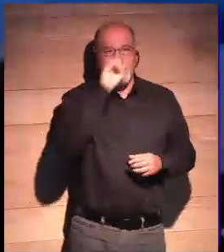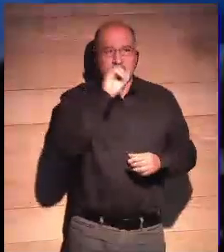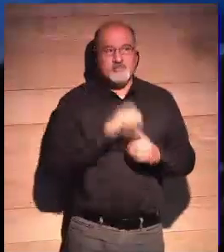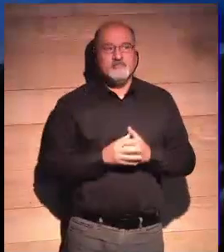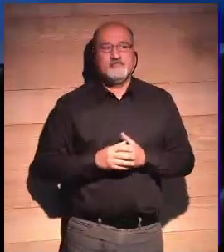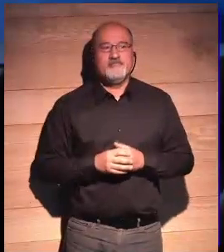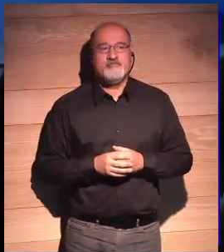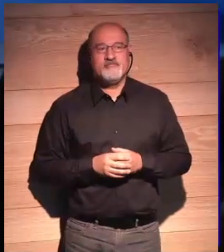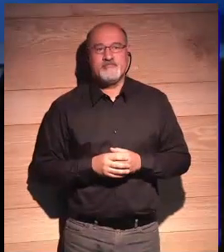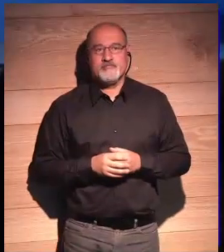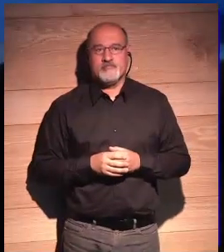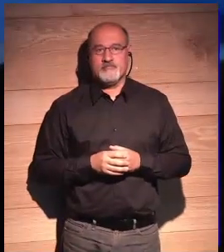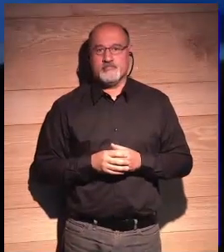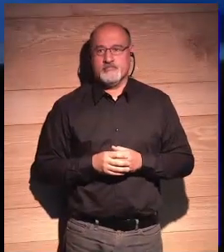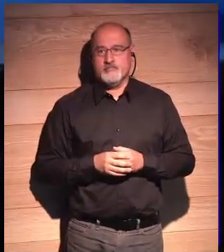at least.